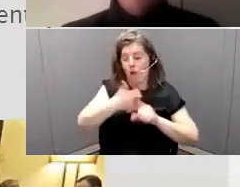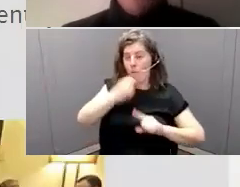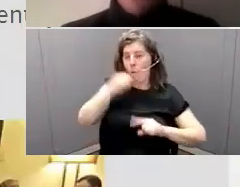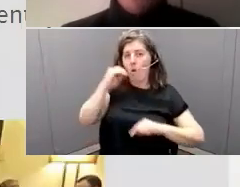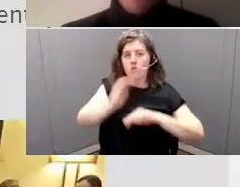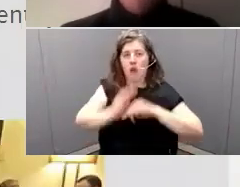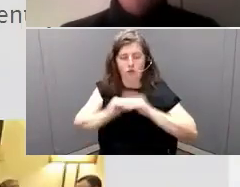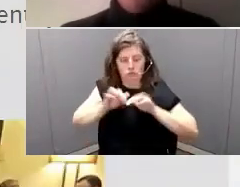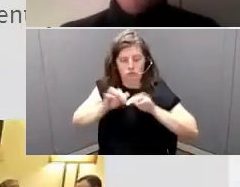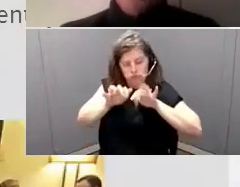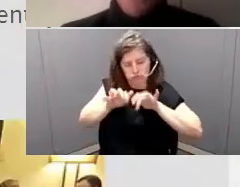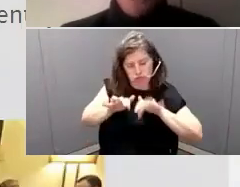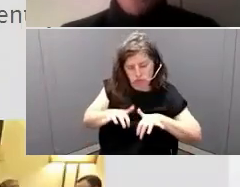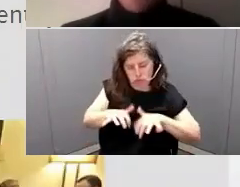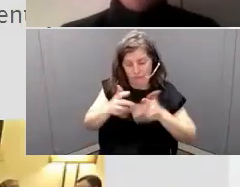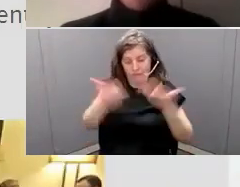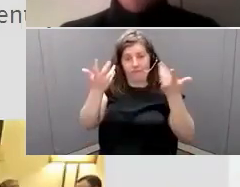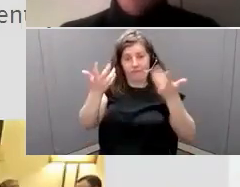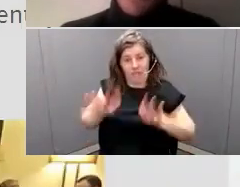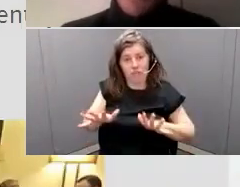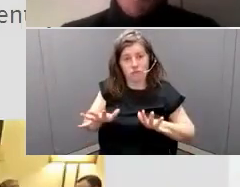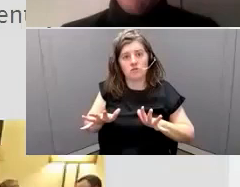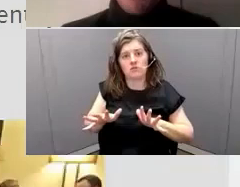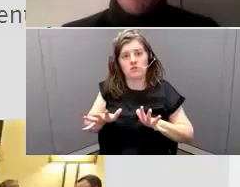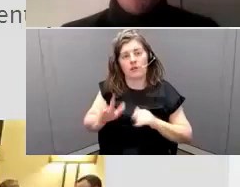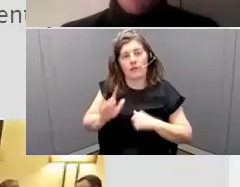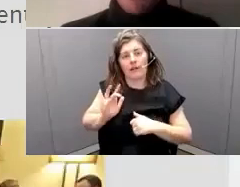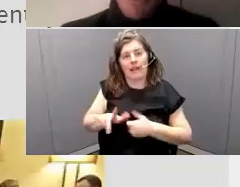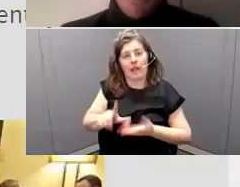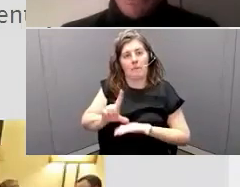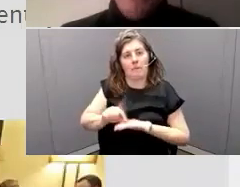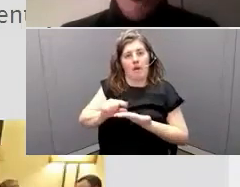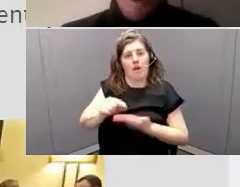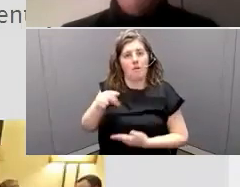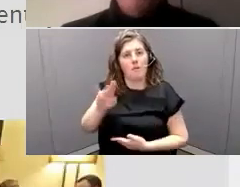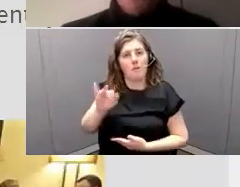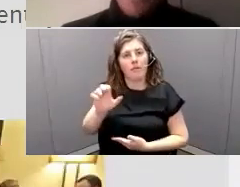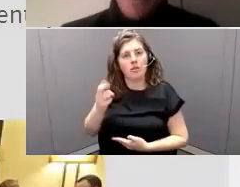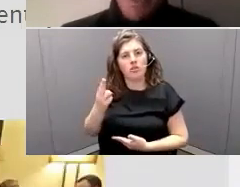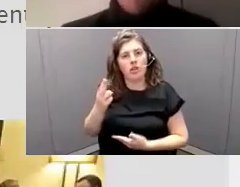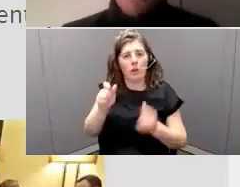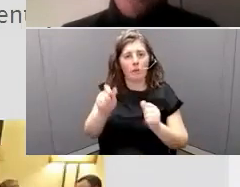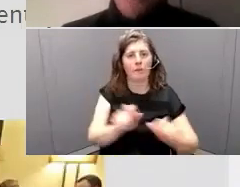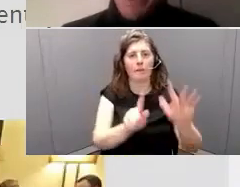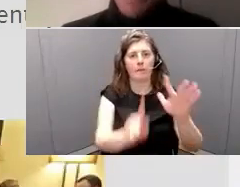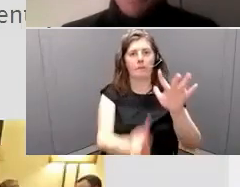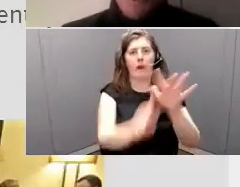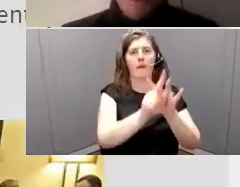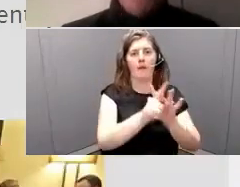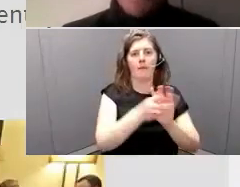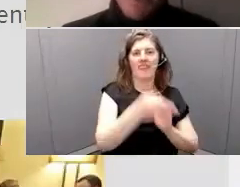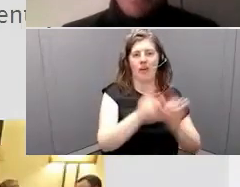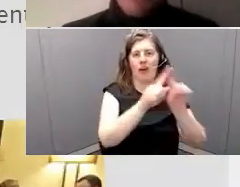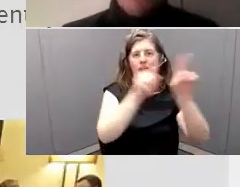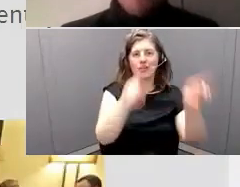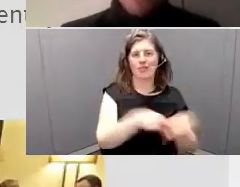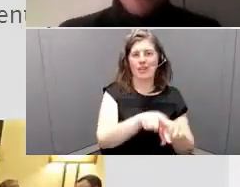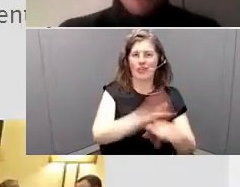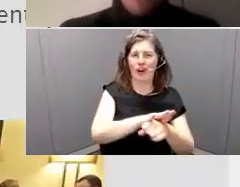your office. Once you're done, you click publish, and it'll pop up at the screens on